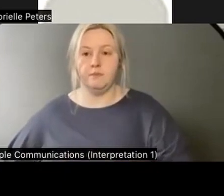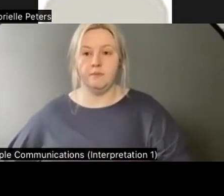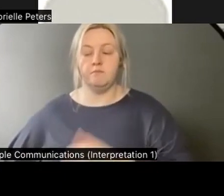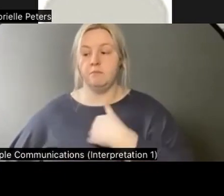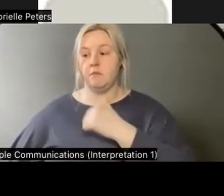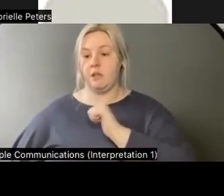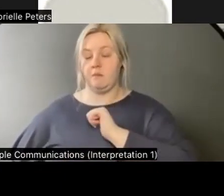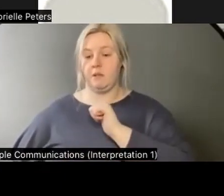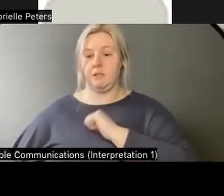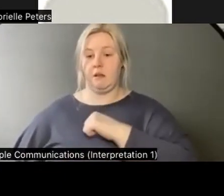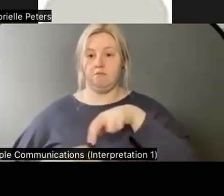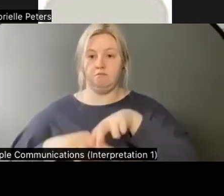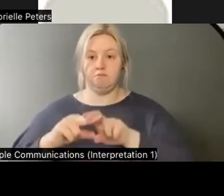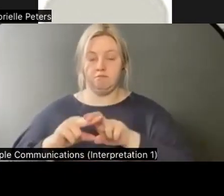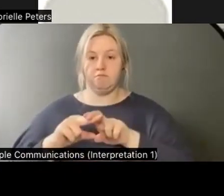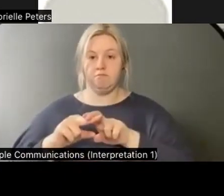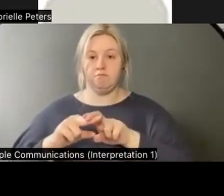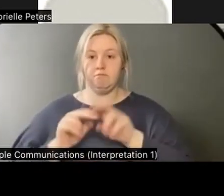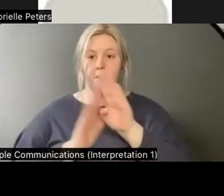front of my